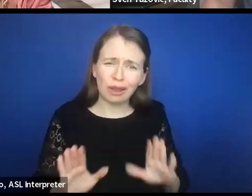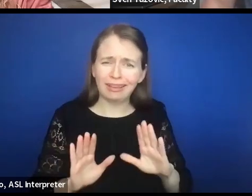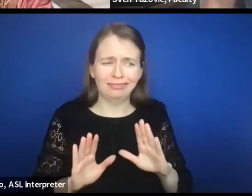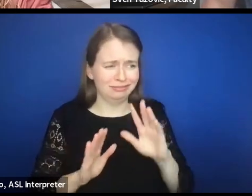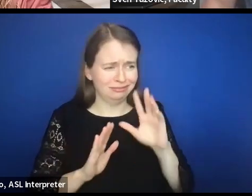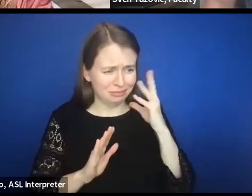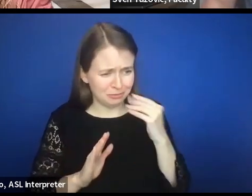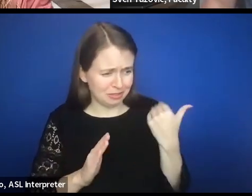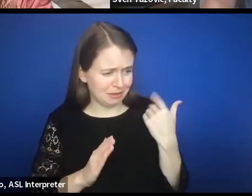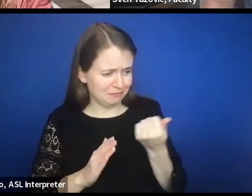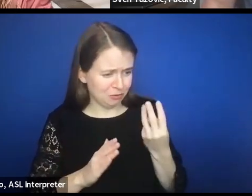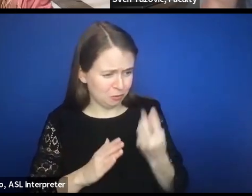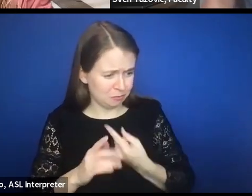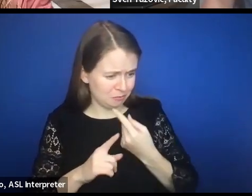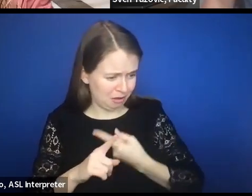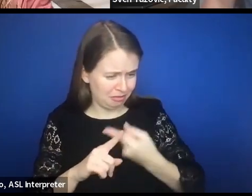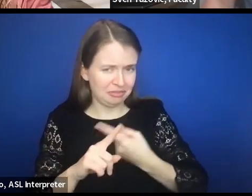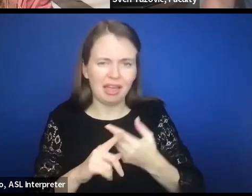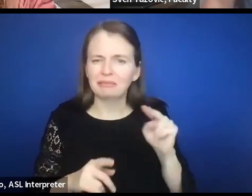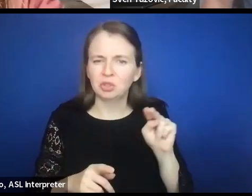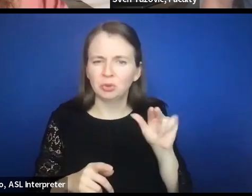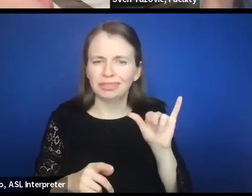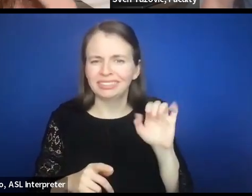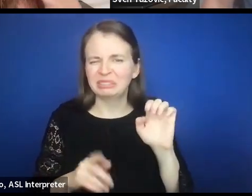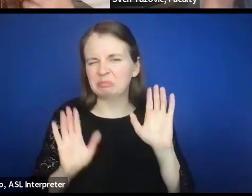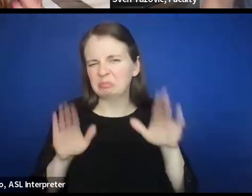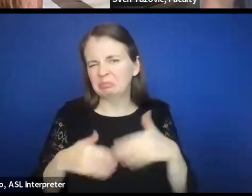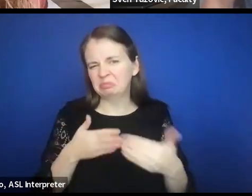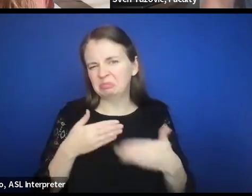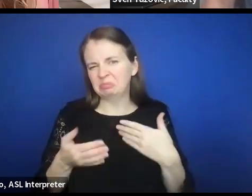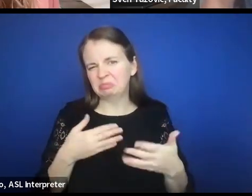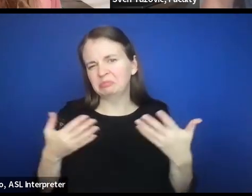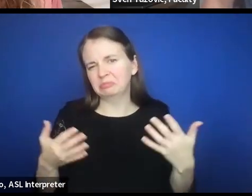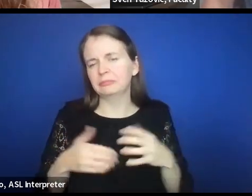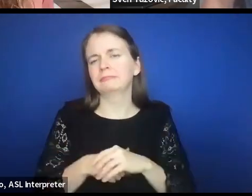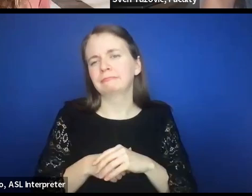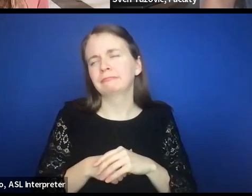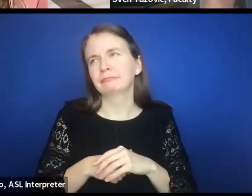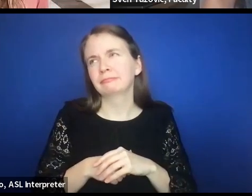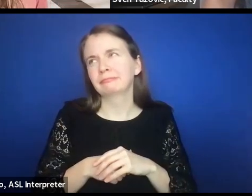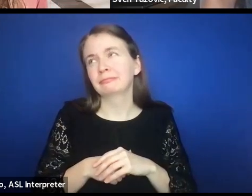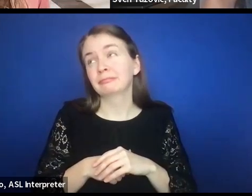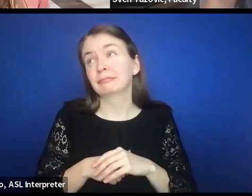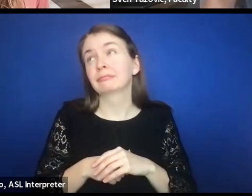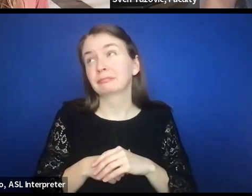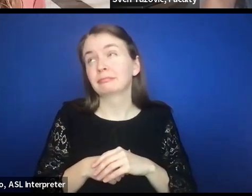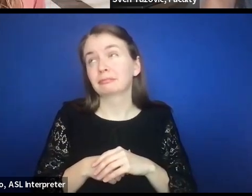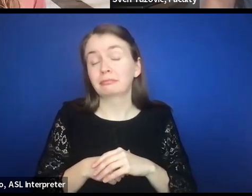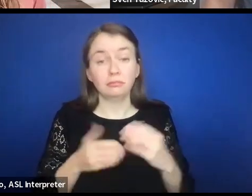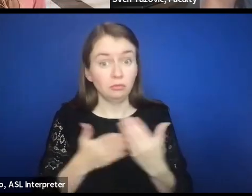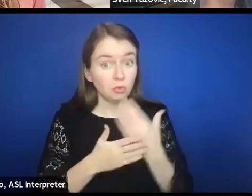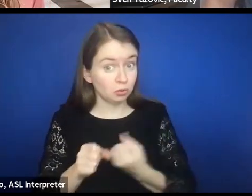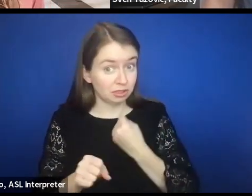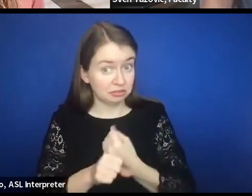months. So I figured, okay, it's New Year's Eve, it doesn't really matter. Um, After that, basically in the new